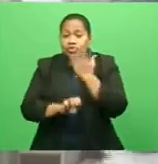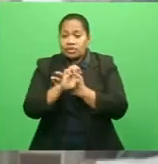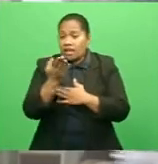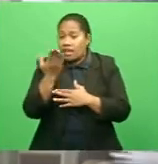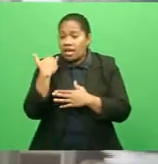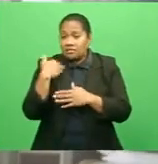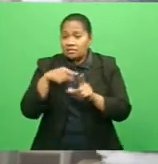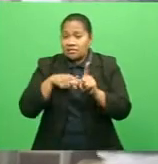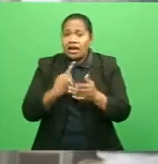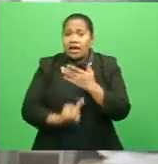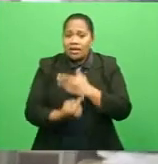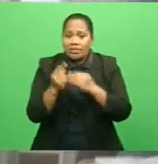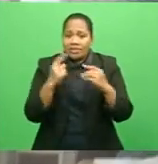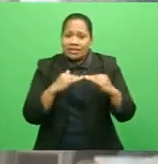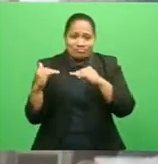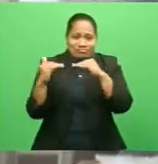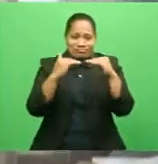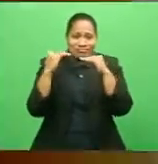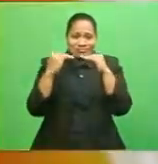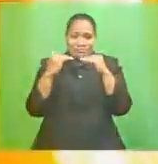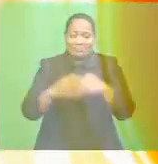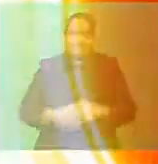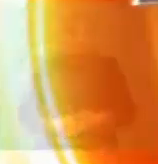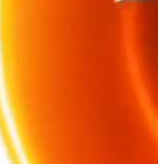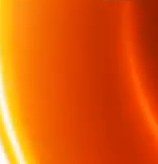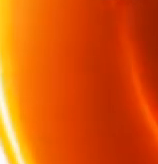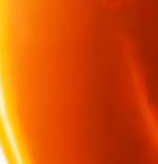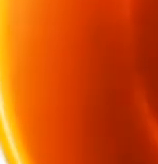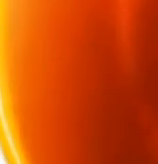Caroline Itavi, FBC Sports.